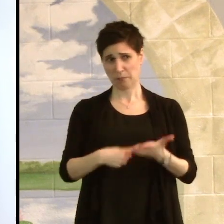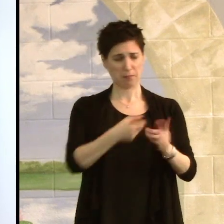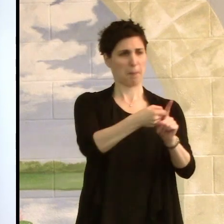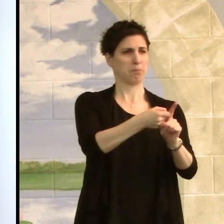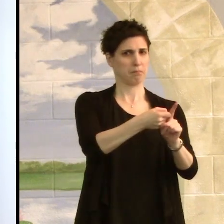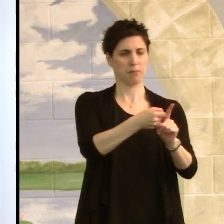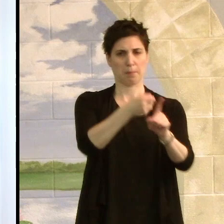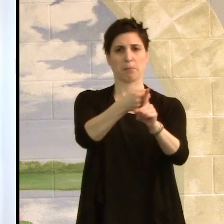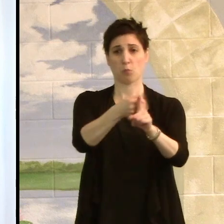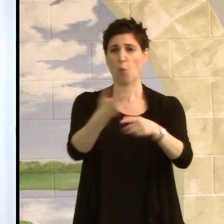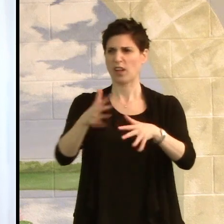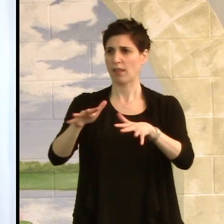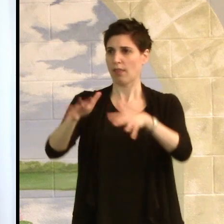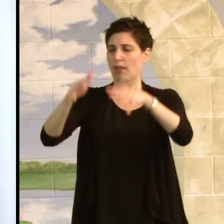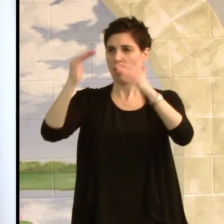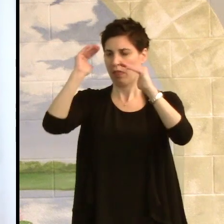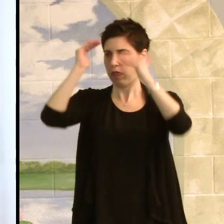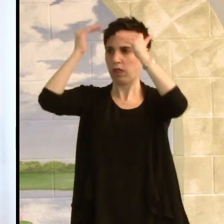anxiety,